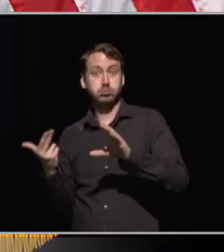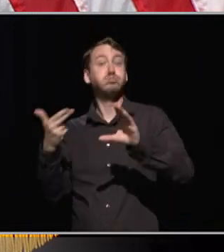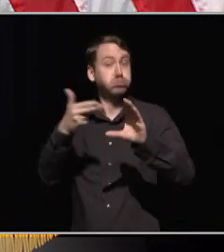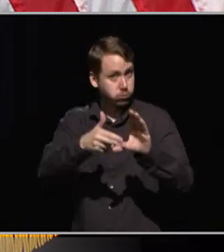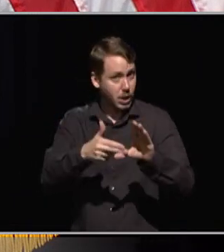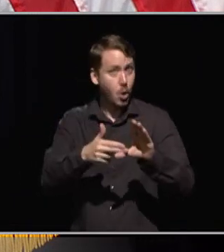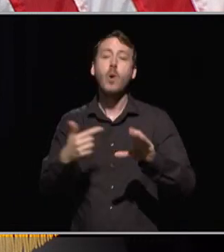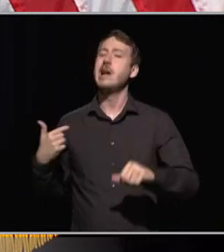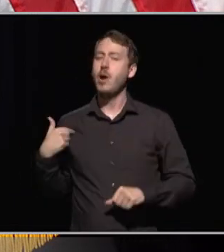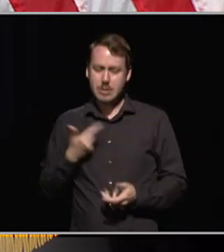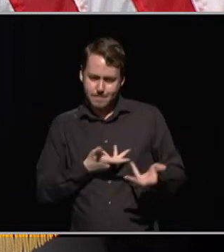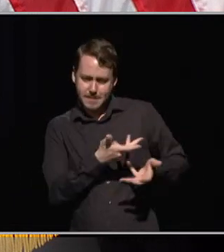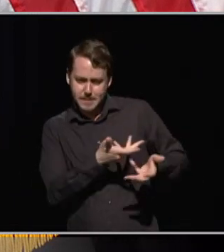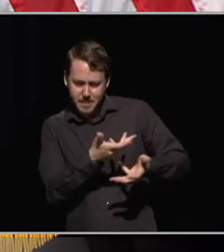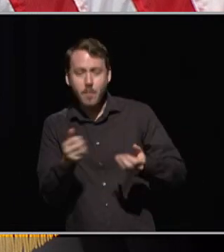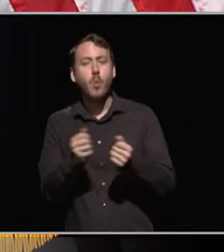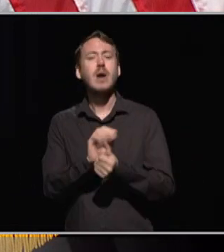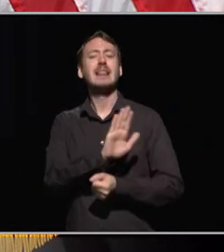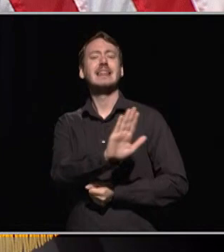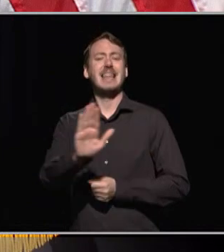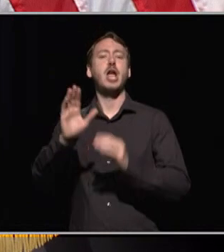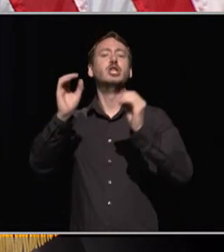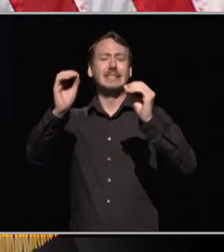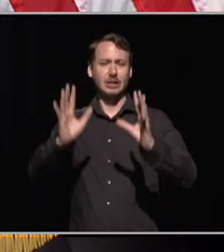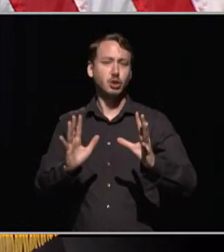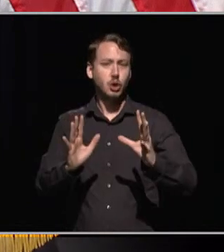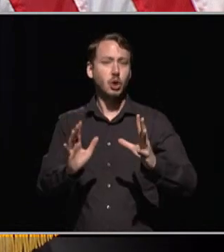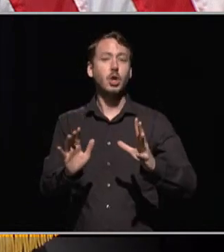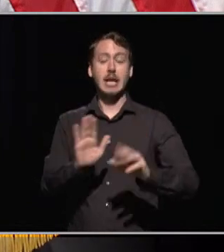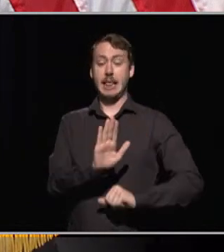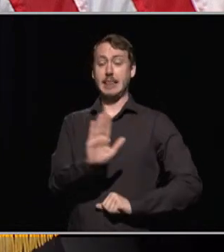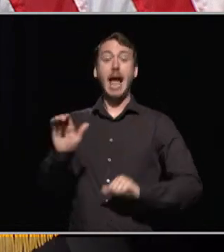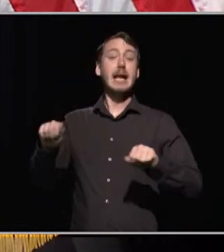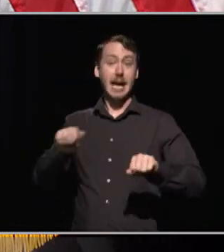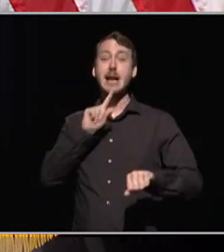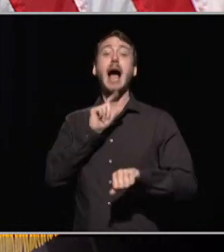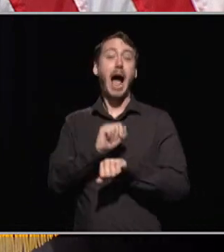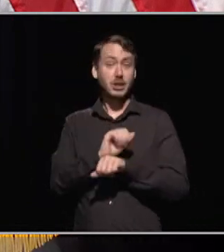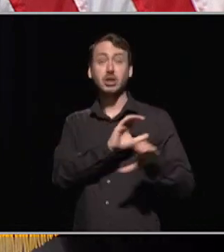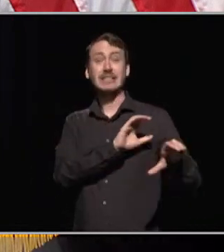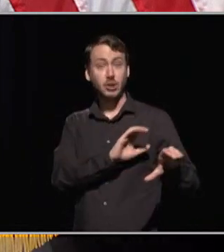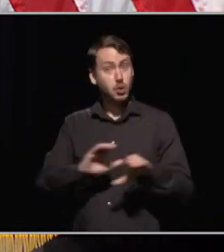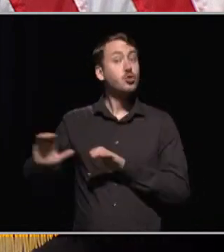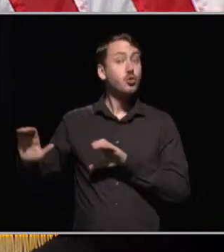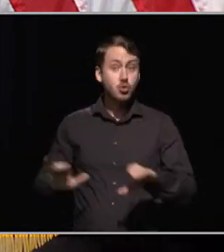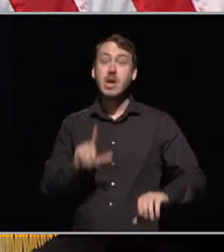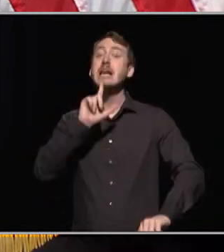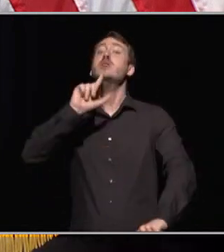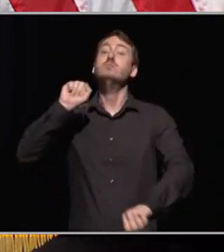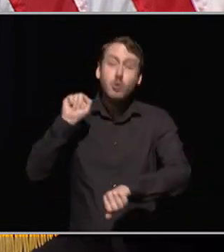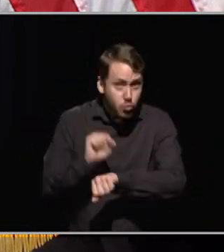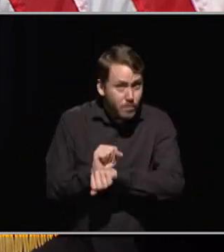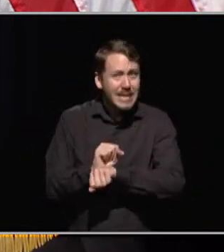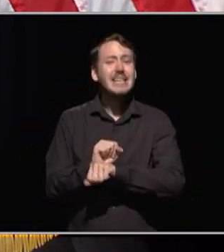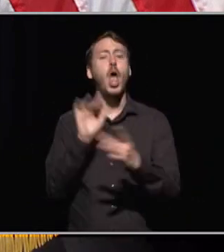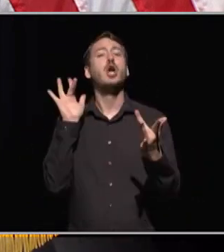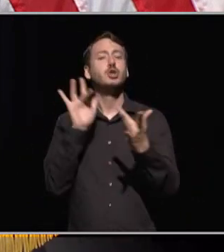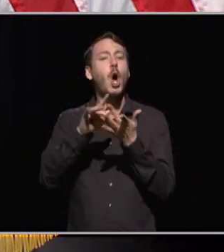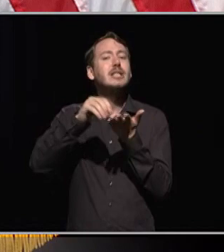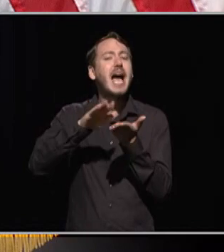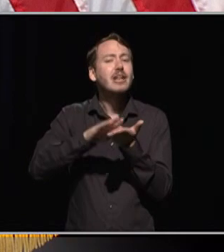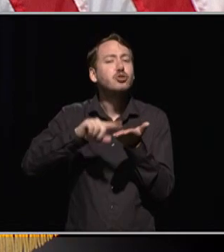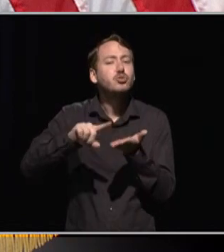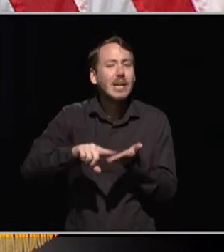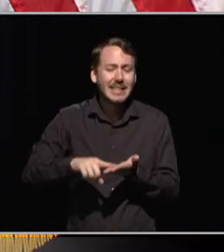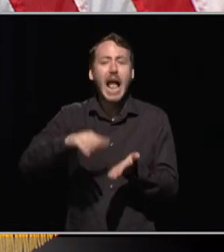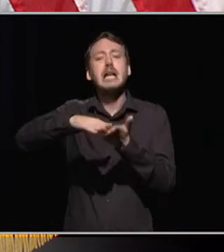working closely with one of their professors so that they can actually do some of the contact tracing themselves and learn about the process